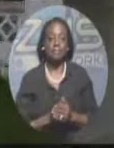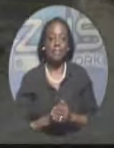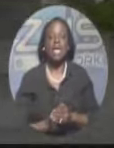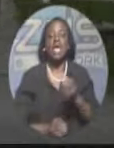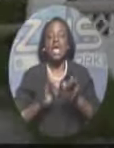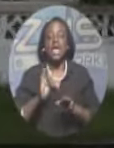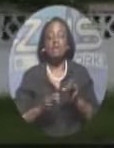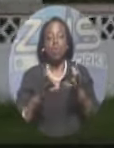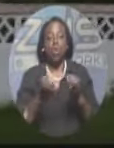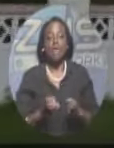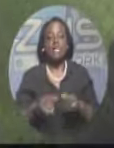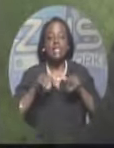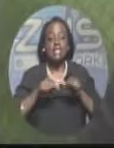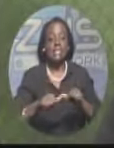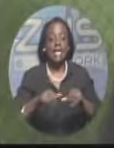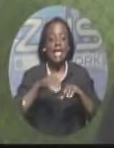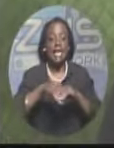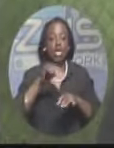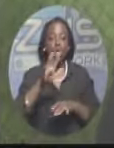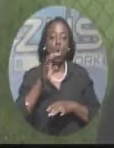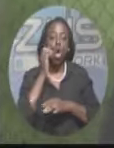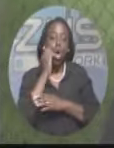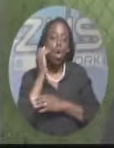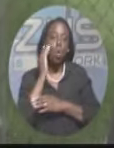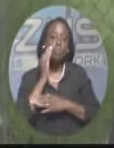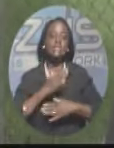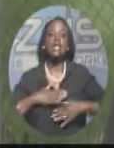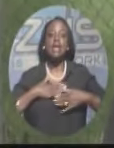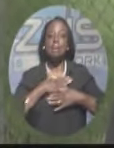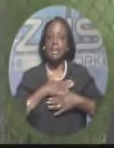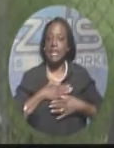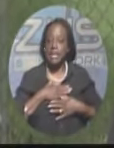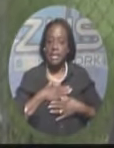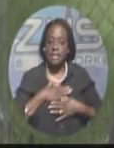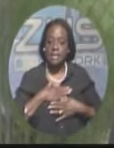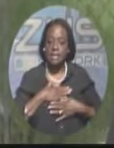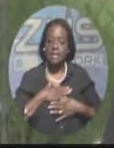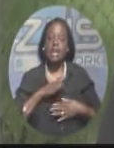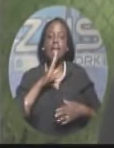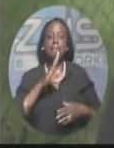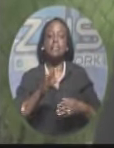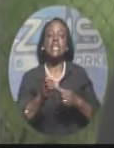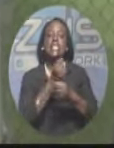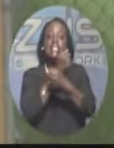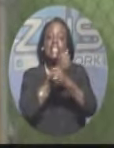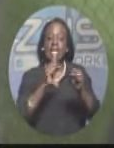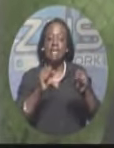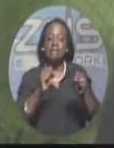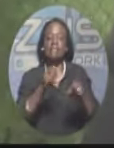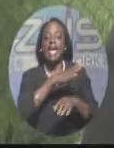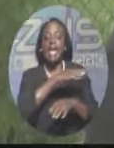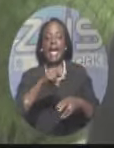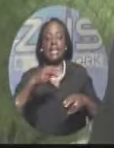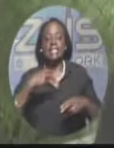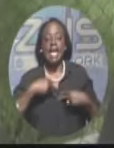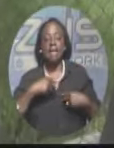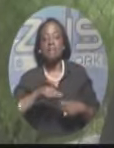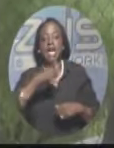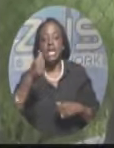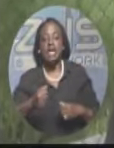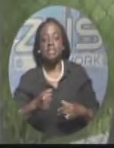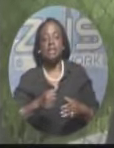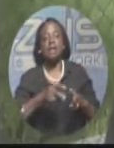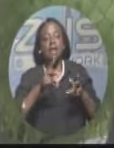if you're going to stay in your homes, to please, for God's sake, be safe and have an alternate strategy in case